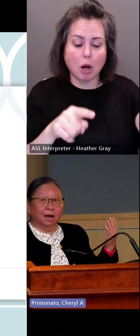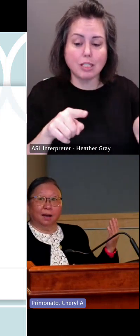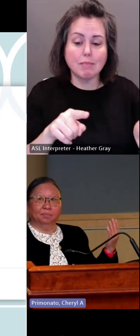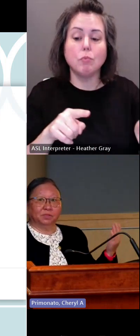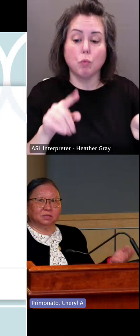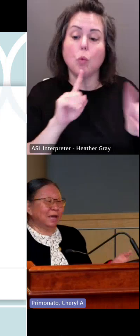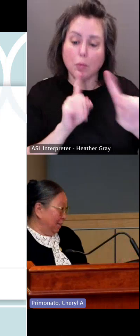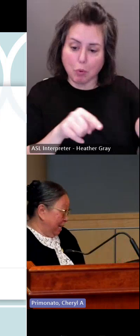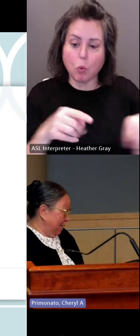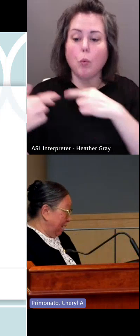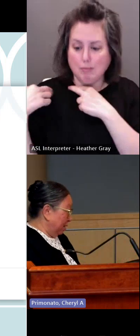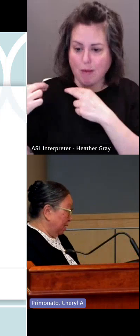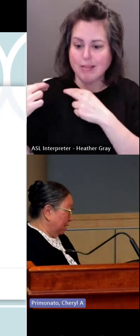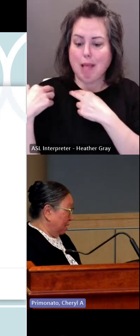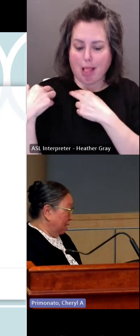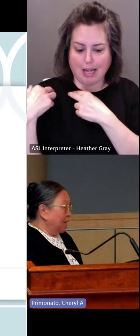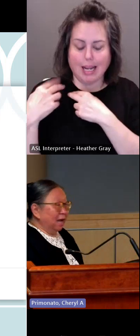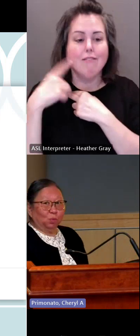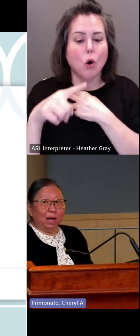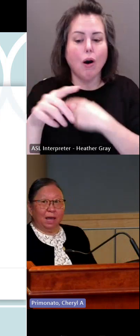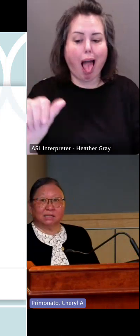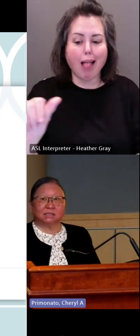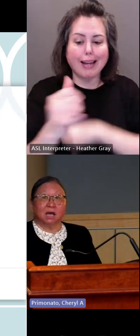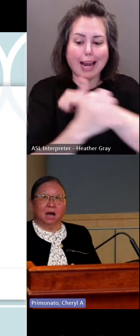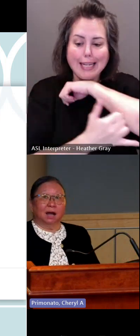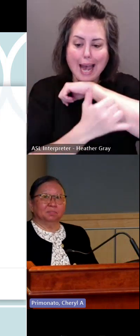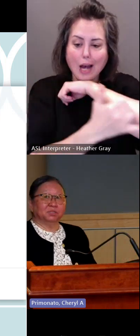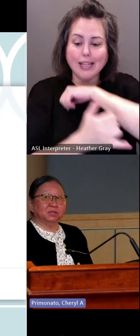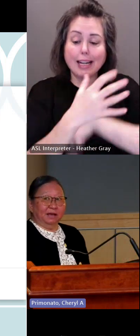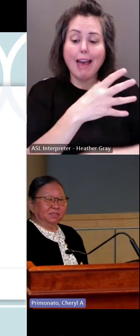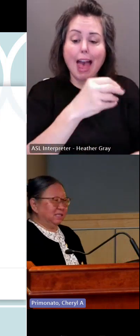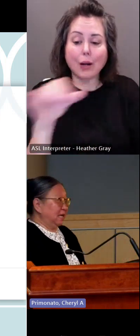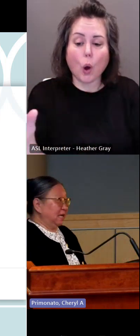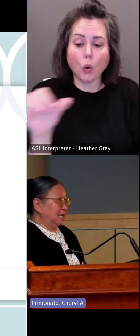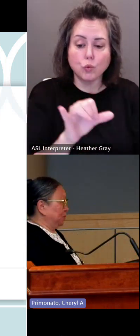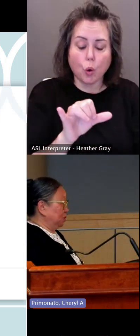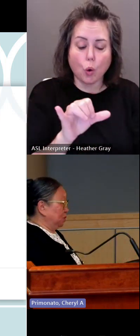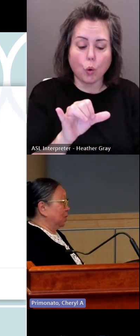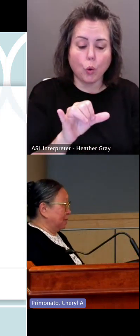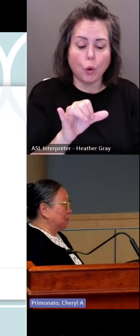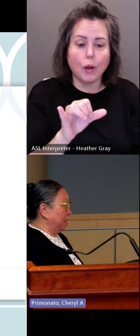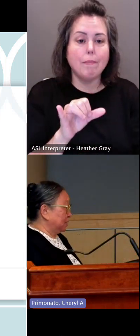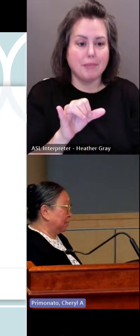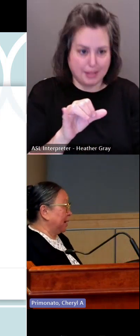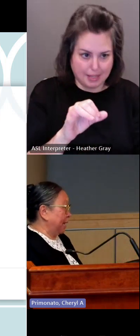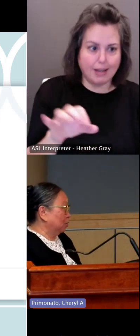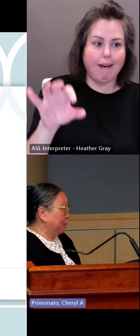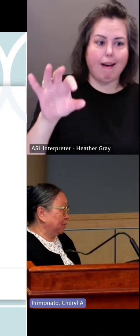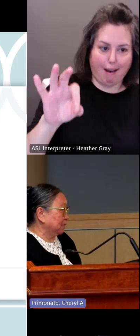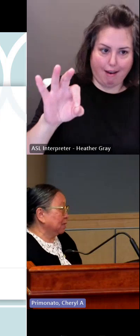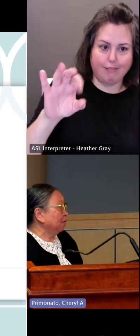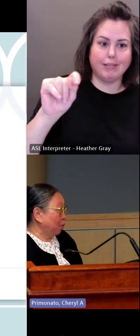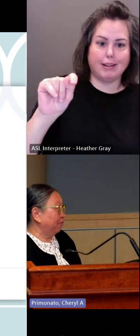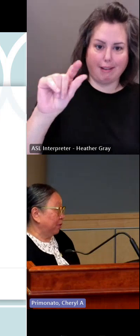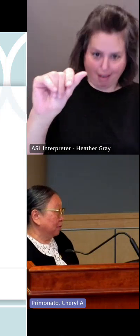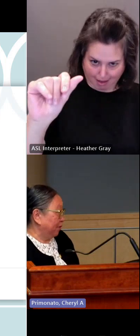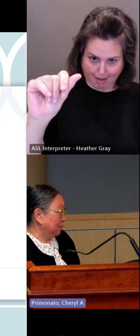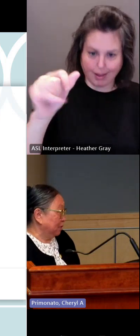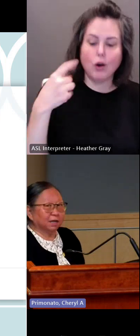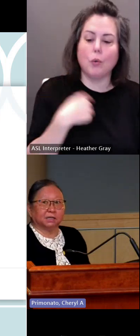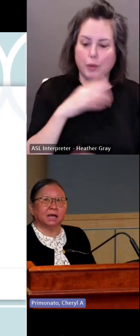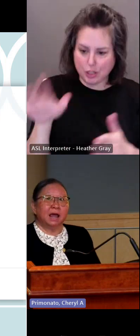the to Allegheny County, as well as to the FTA, which we do on a semi-annual basis for